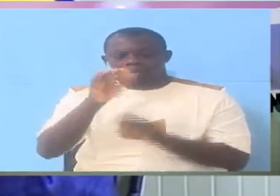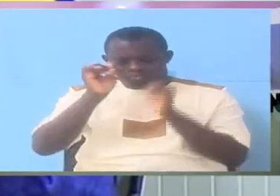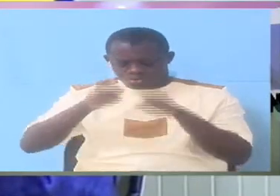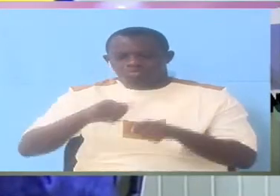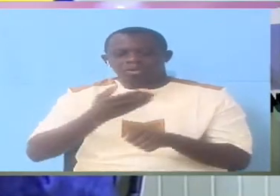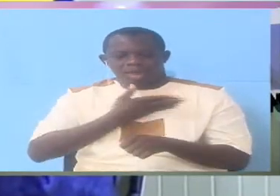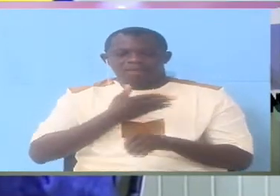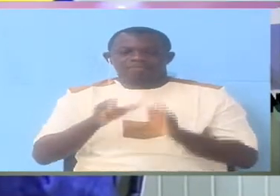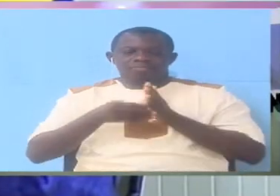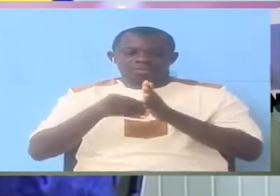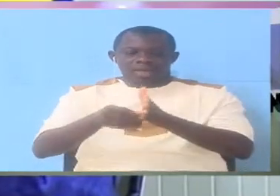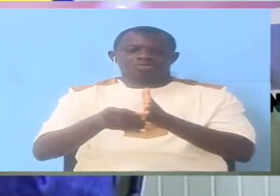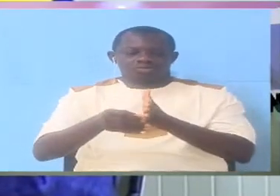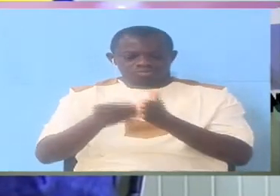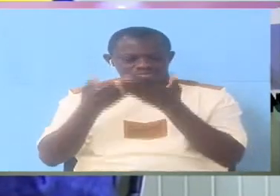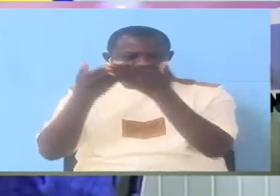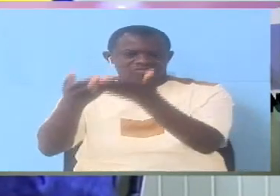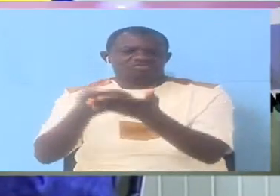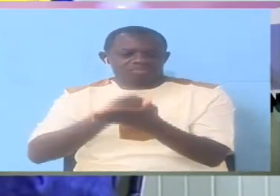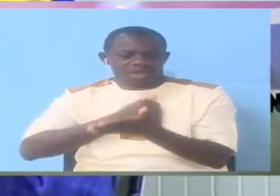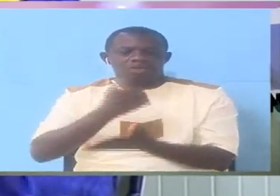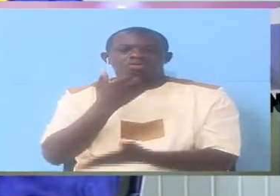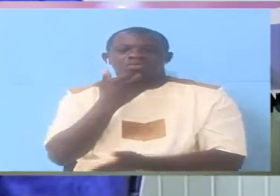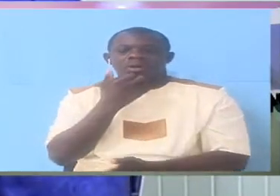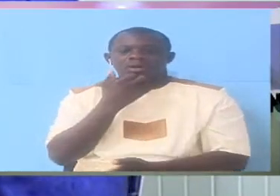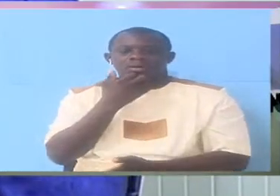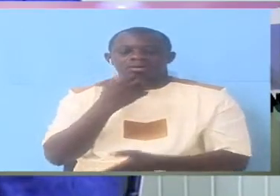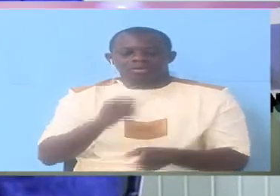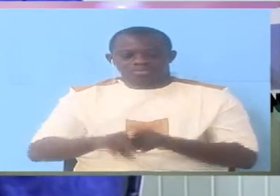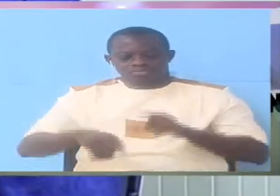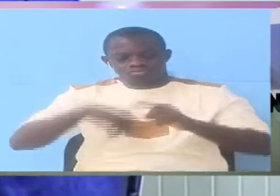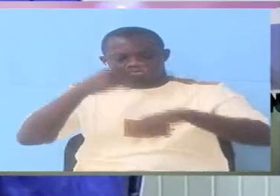could have gotten it from my managing director. Proceed, please.